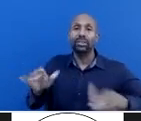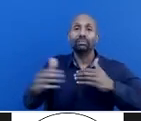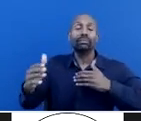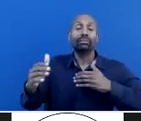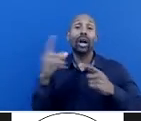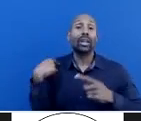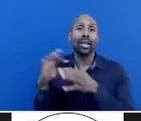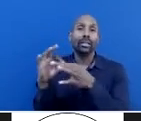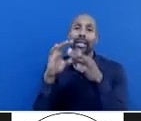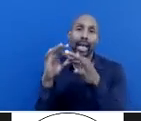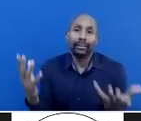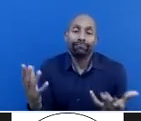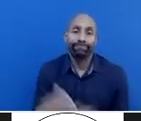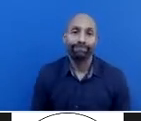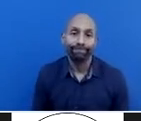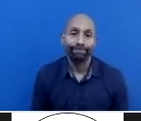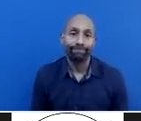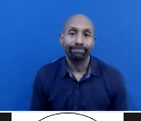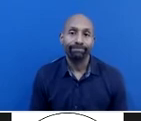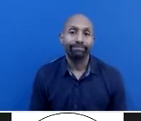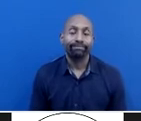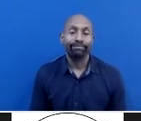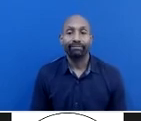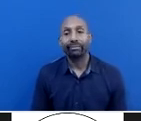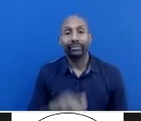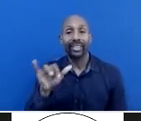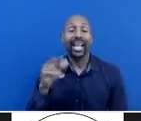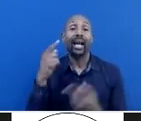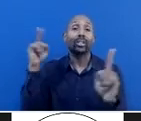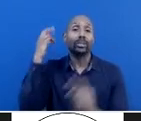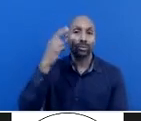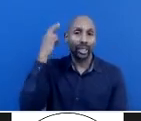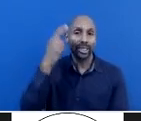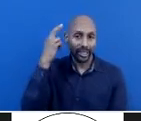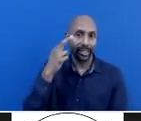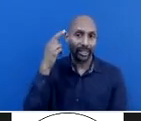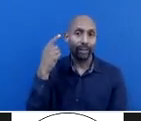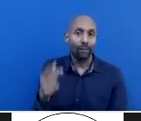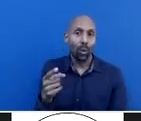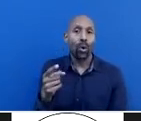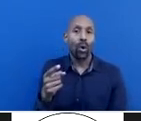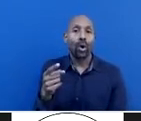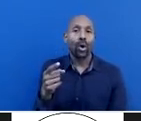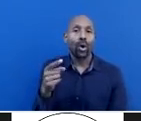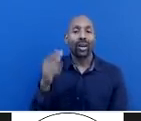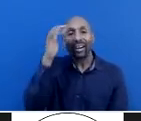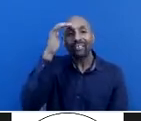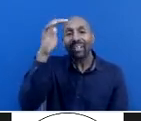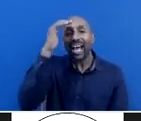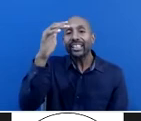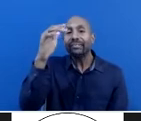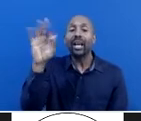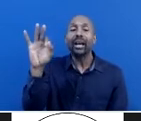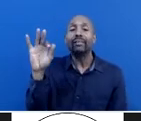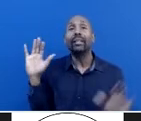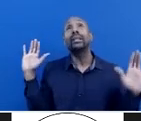And that's ultimately the reason why what sounds like a kind of philosophy of resignation